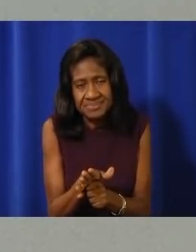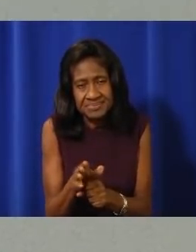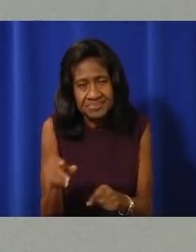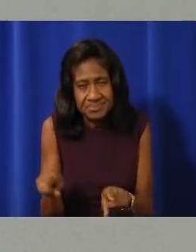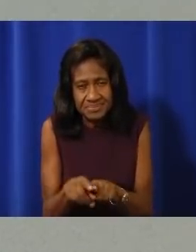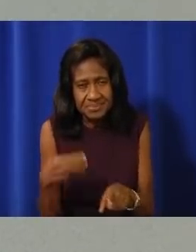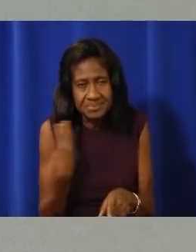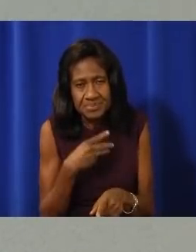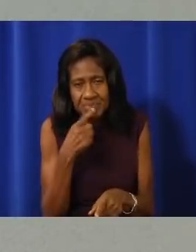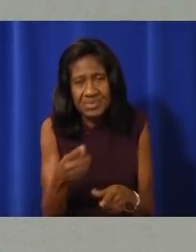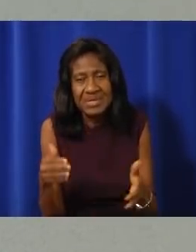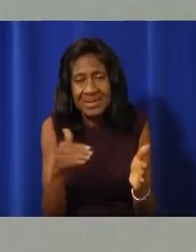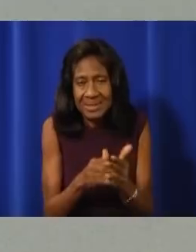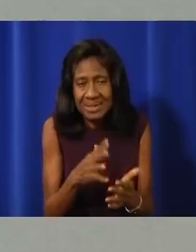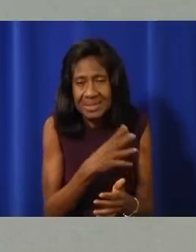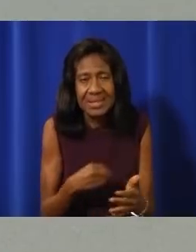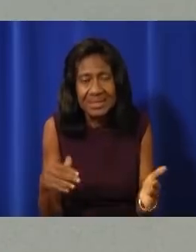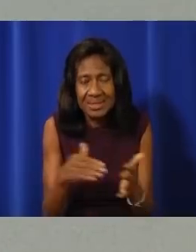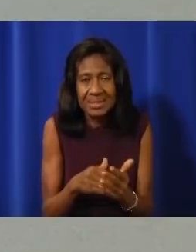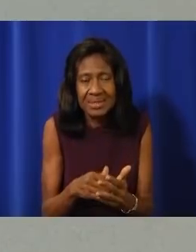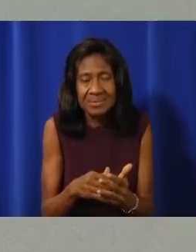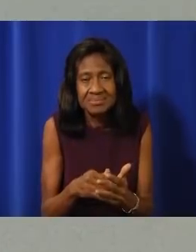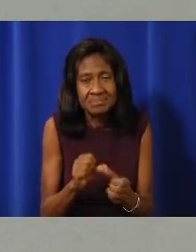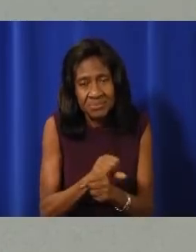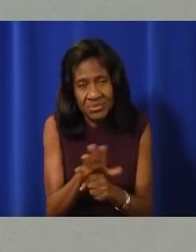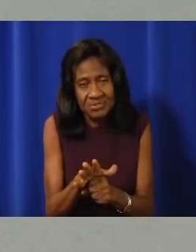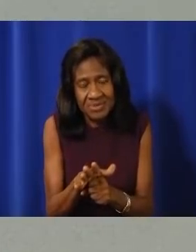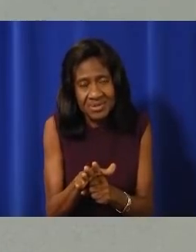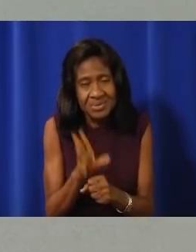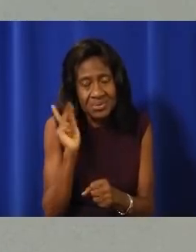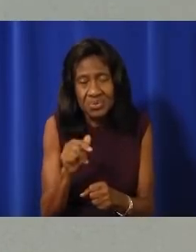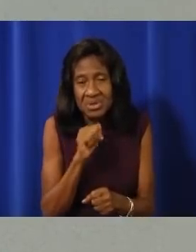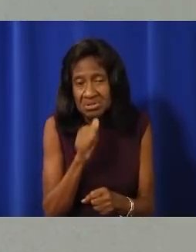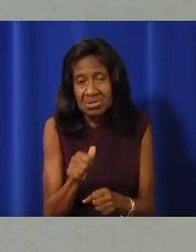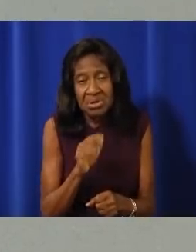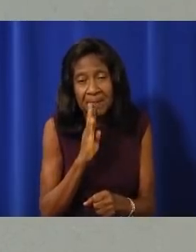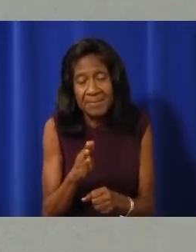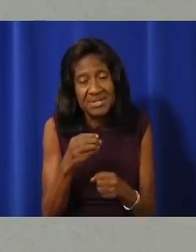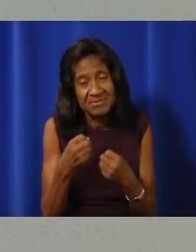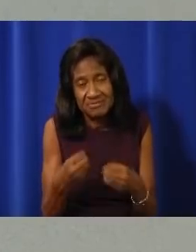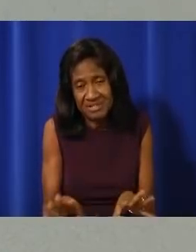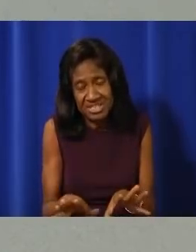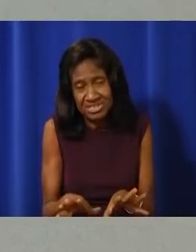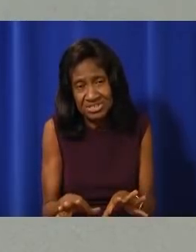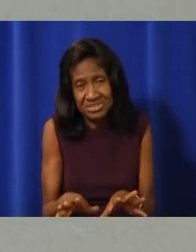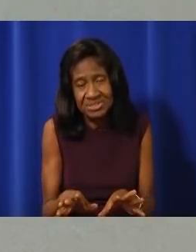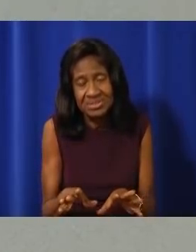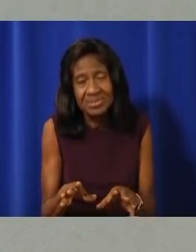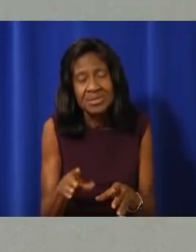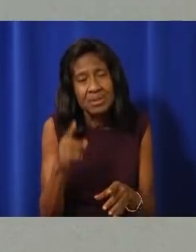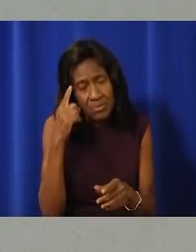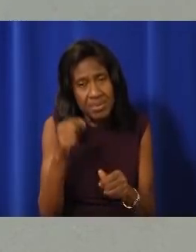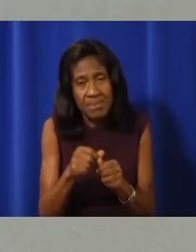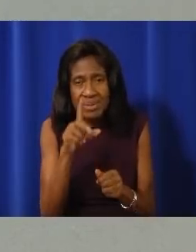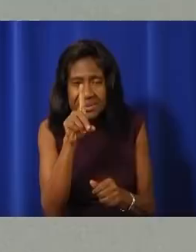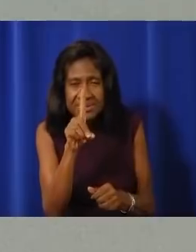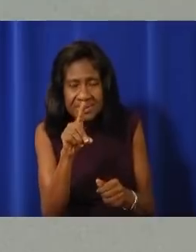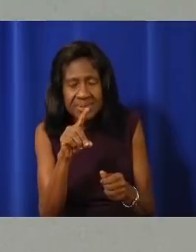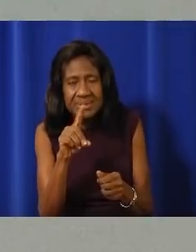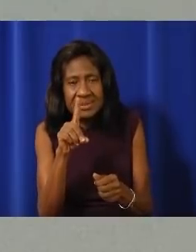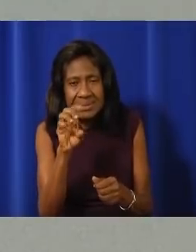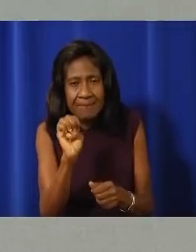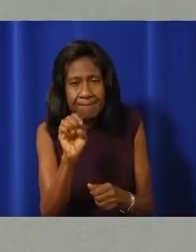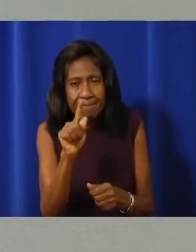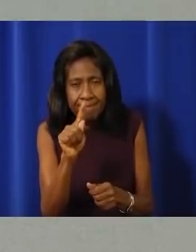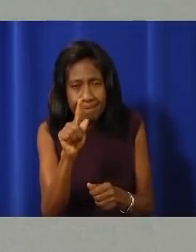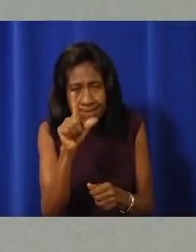not going away, and especially because Delta is just so infectious. That is really a game changer in this